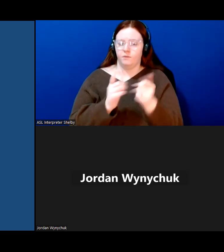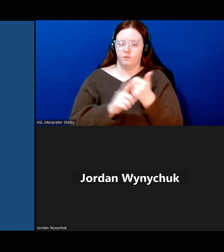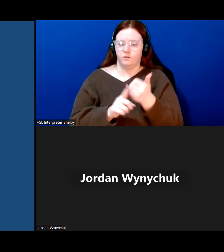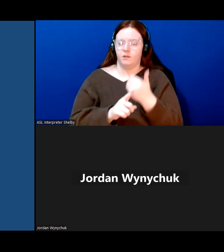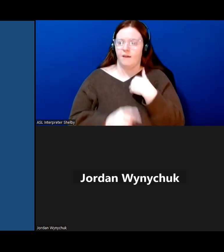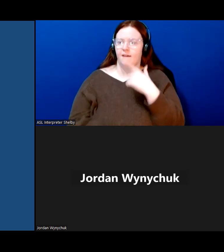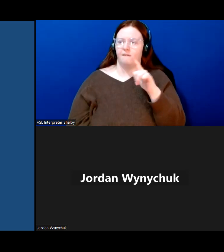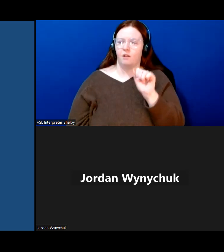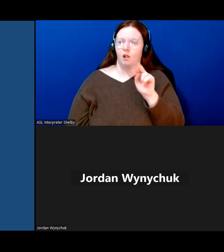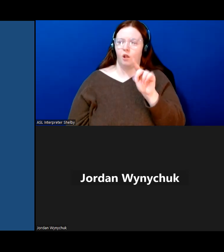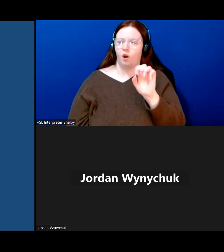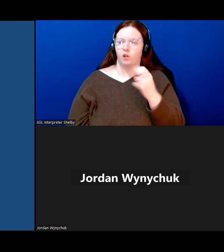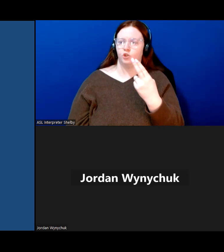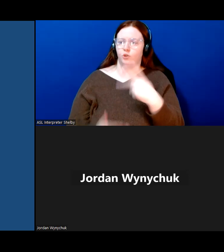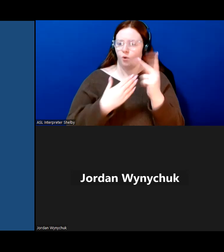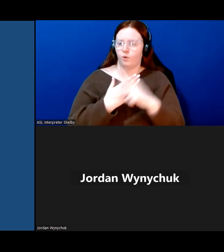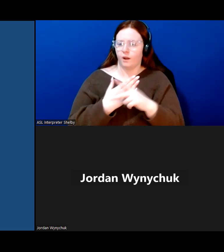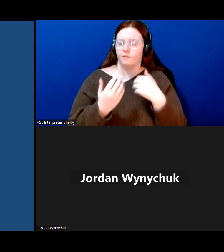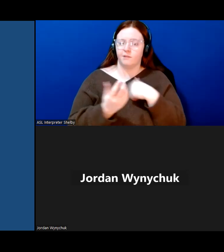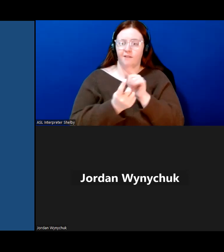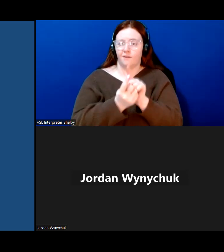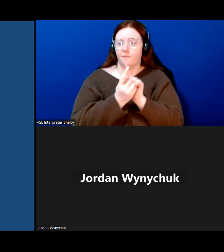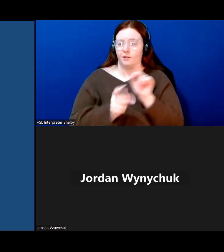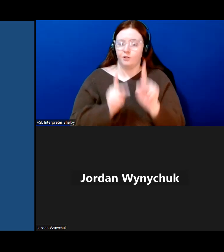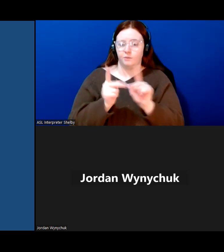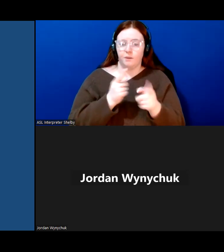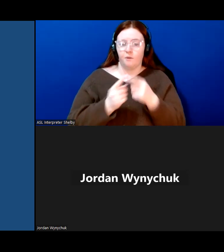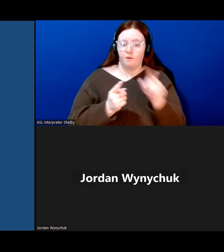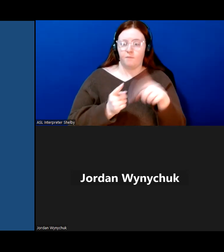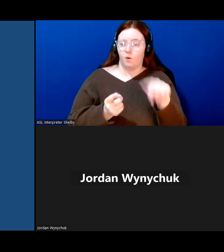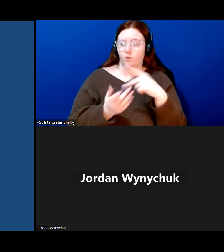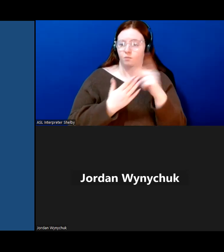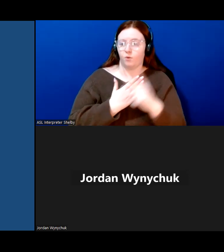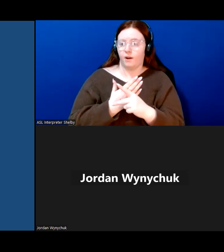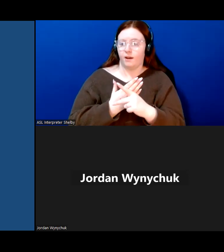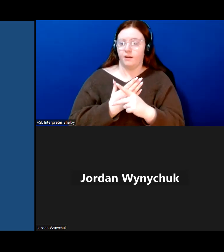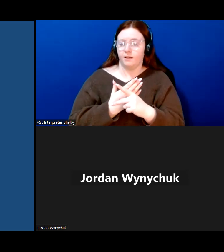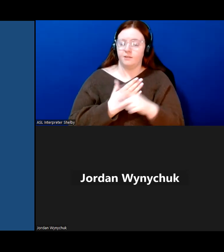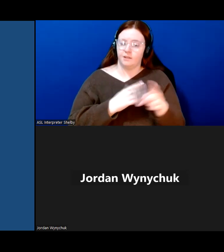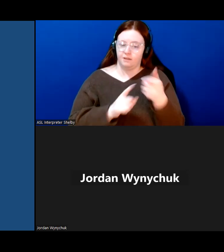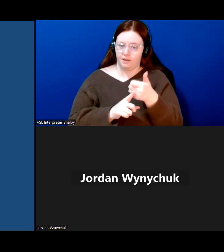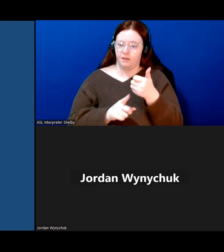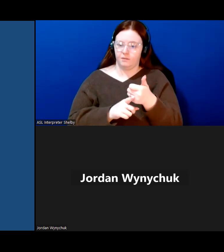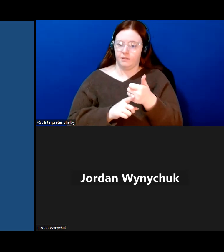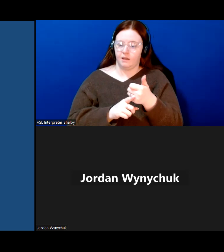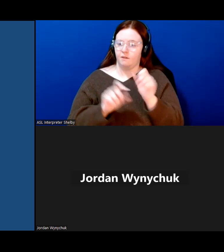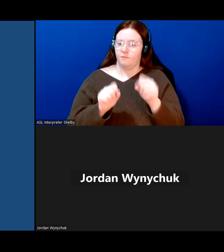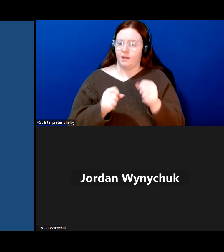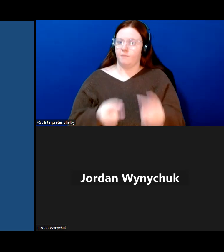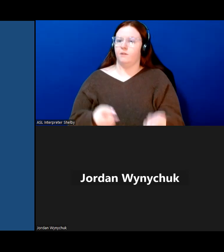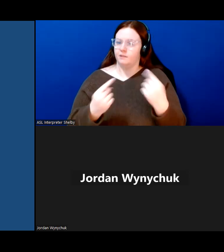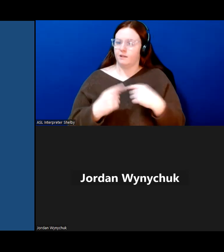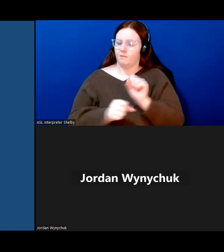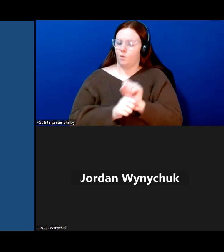programs. I've mentored folks from those employment programs, and they've been able to intern at our